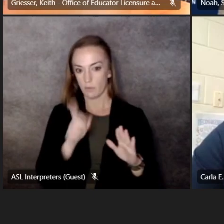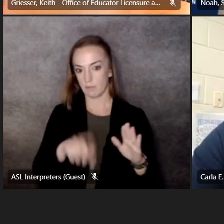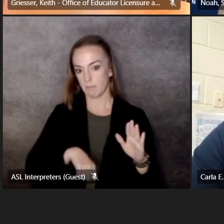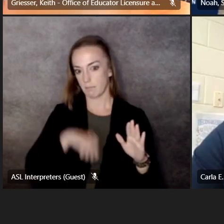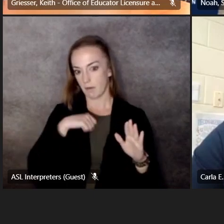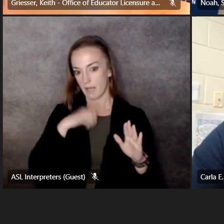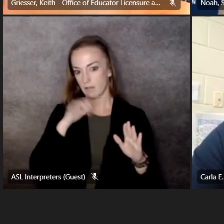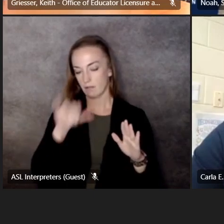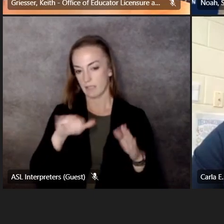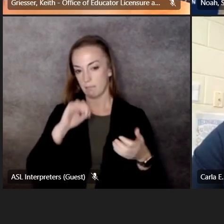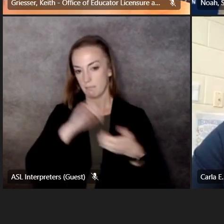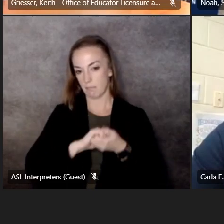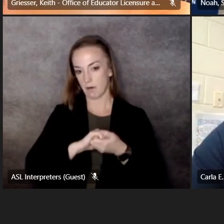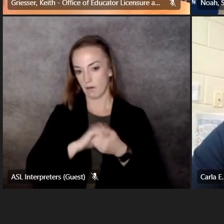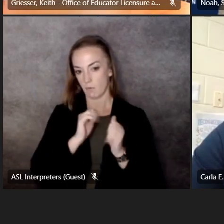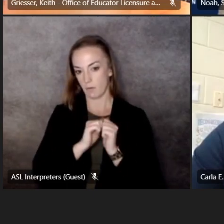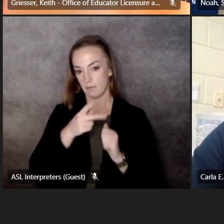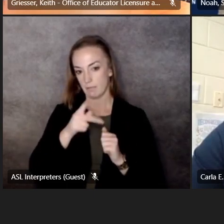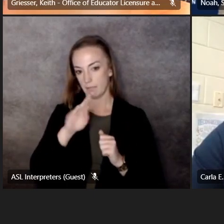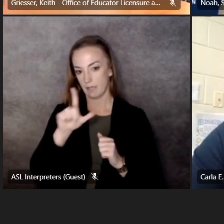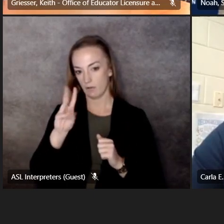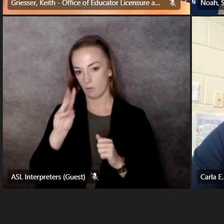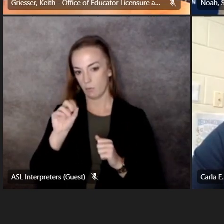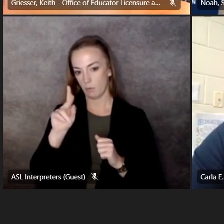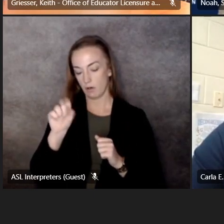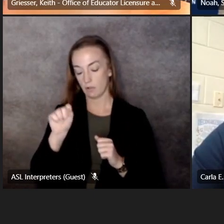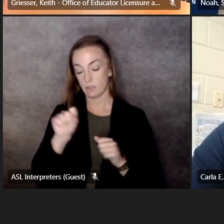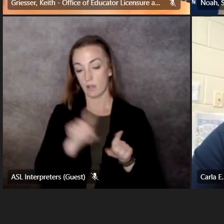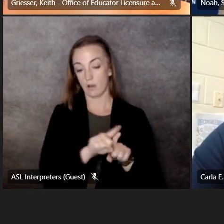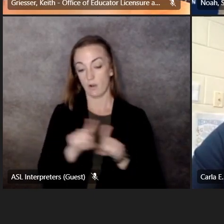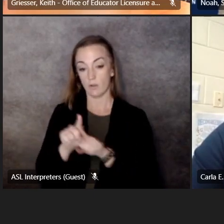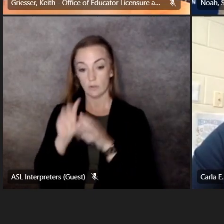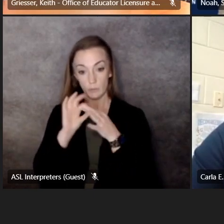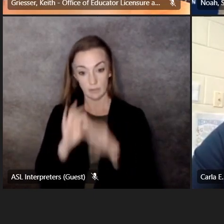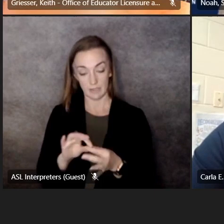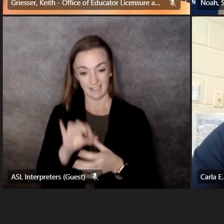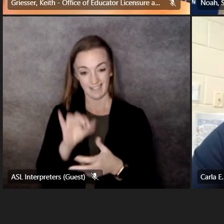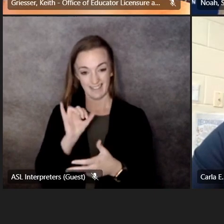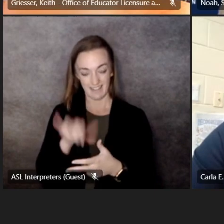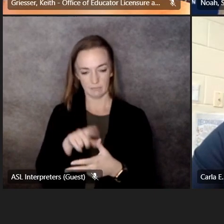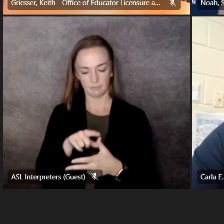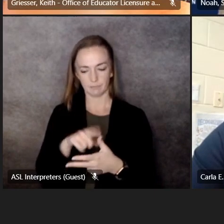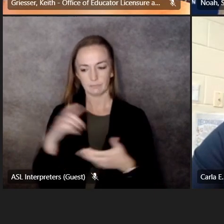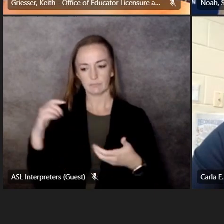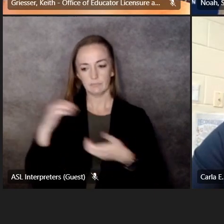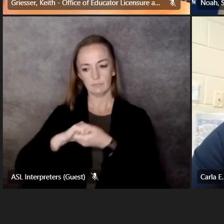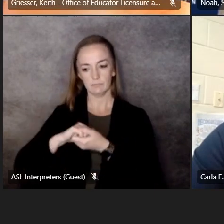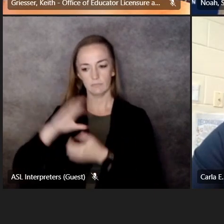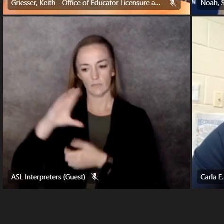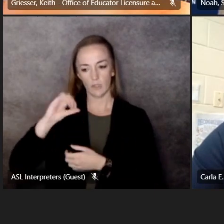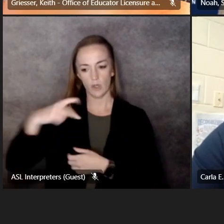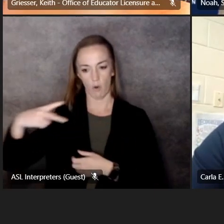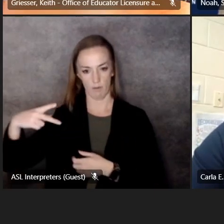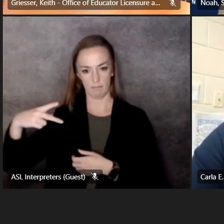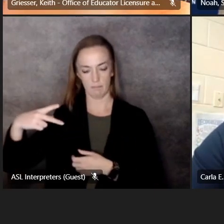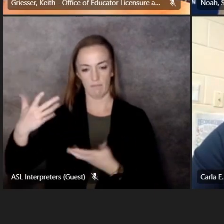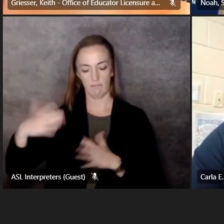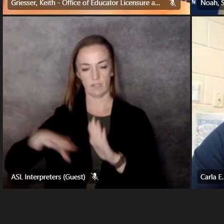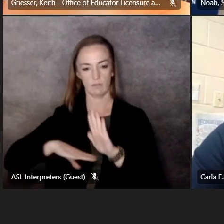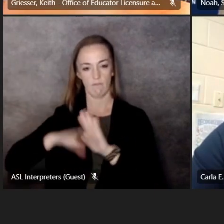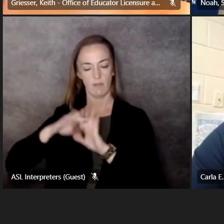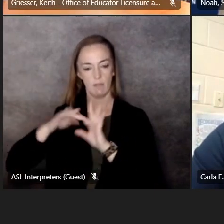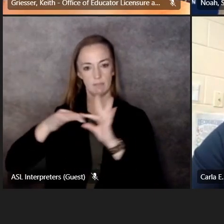PBL Works. Also related to it, we have, in collaboration with the co-ops, developed a network of deeper